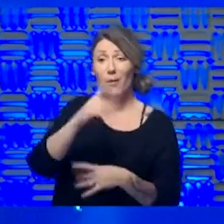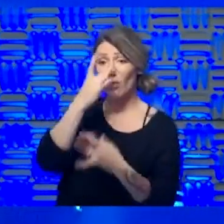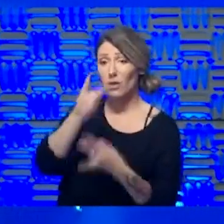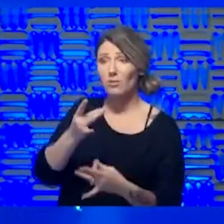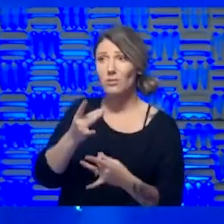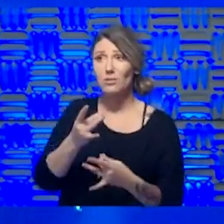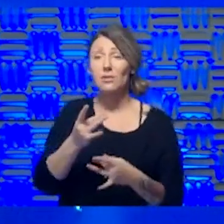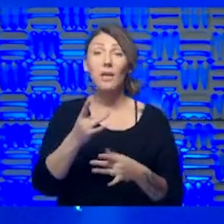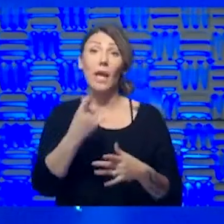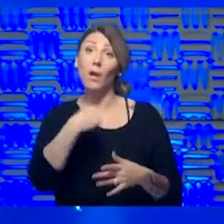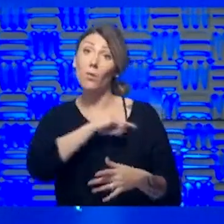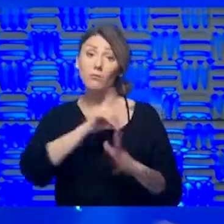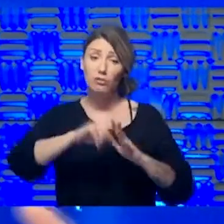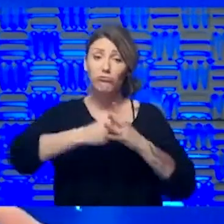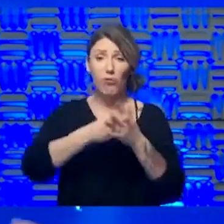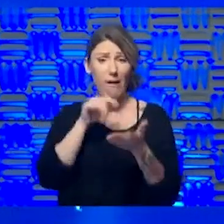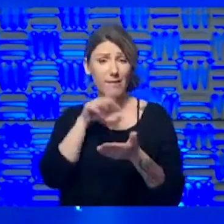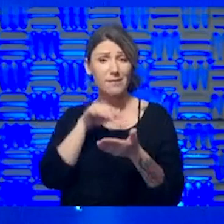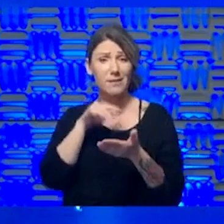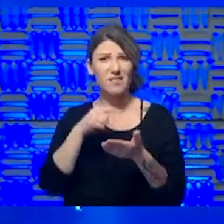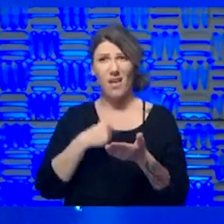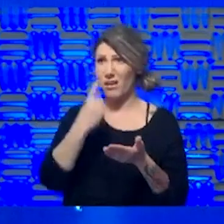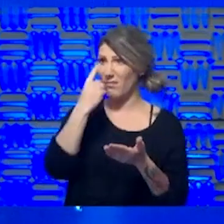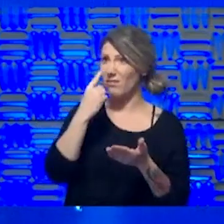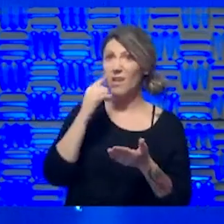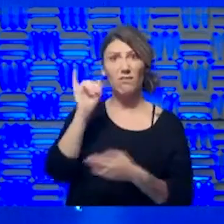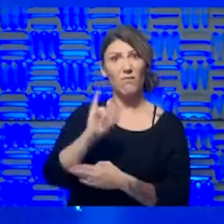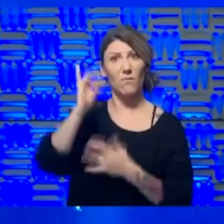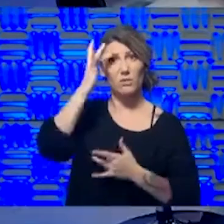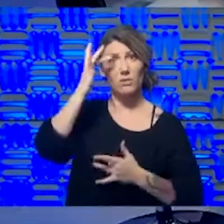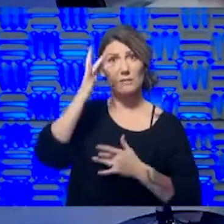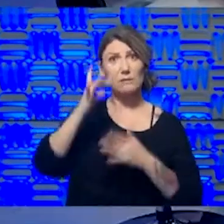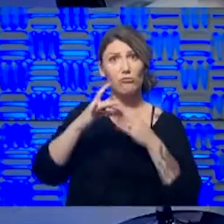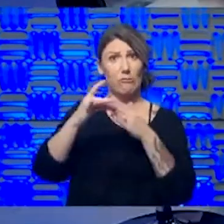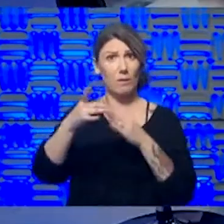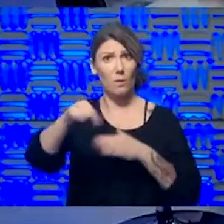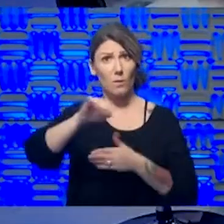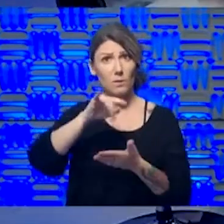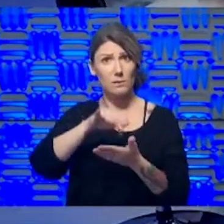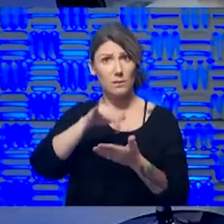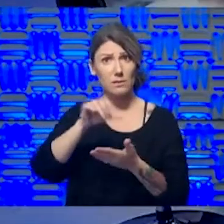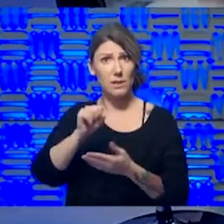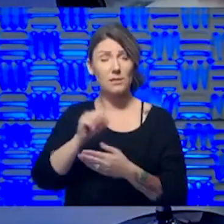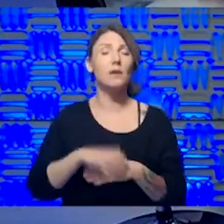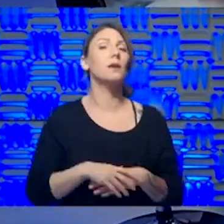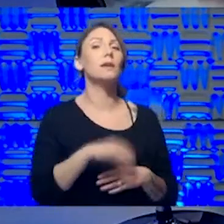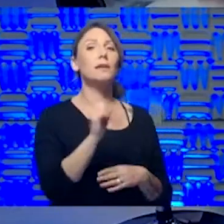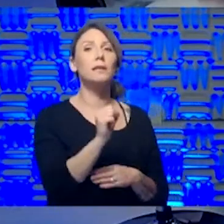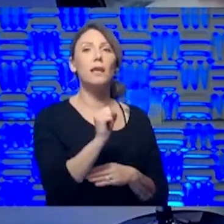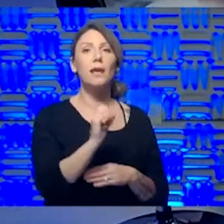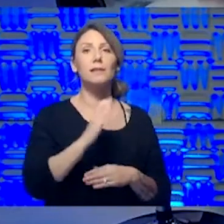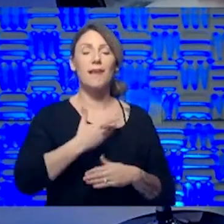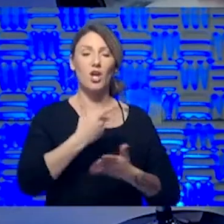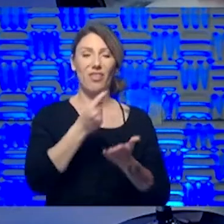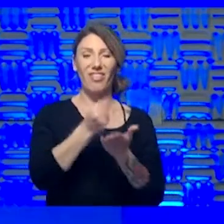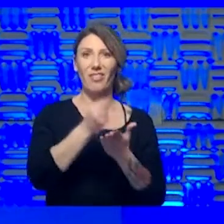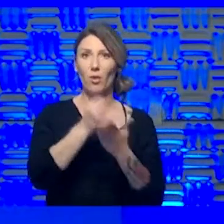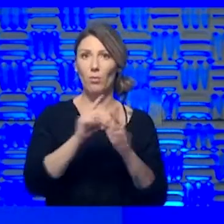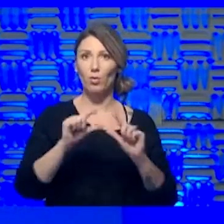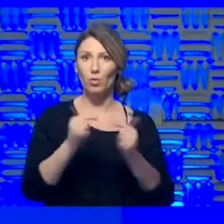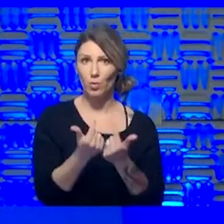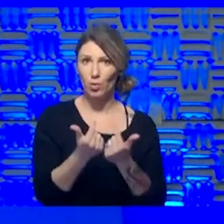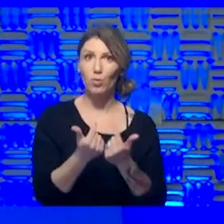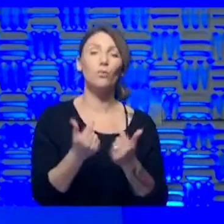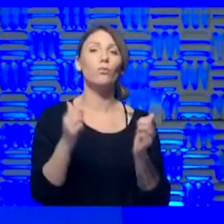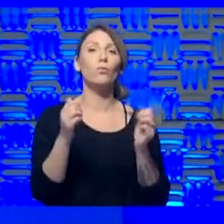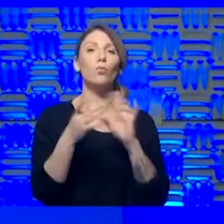we started some studies here on it. I think some of our infectious disease guys are helping lead those studies, Dana. Our infectious disease therapeutics group